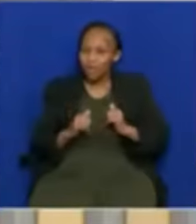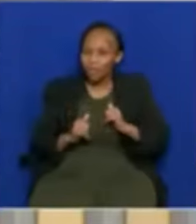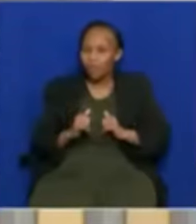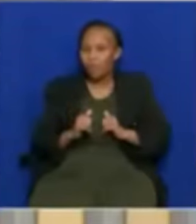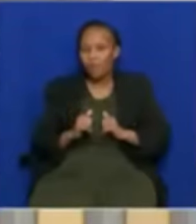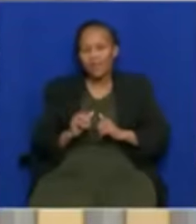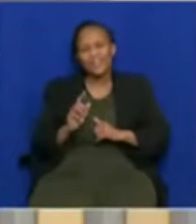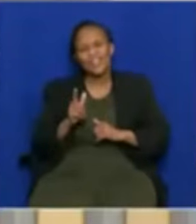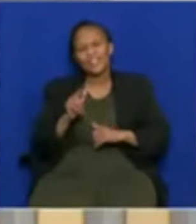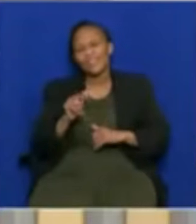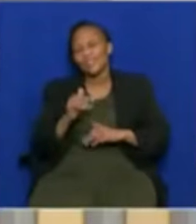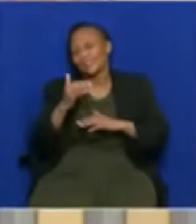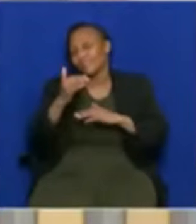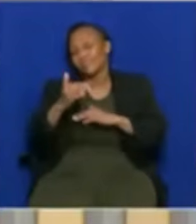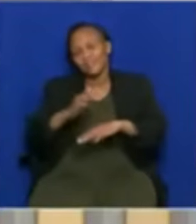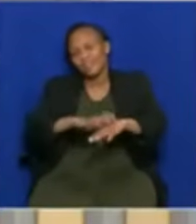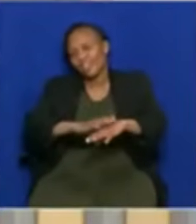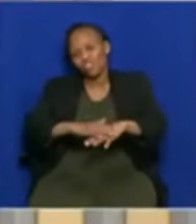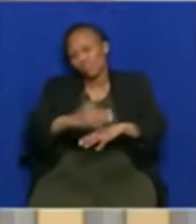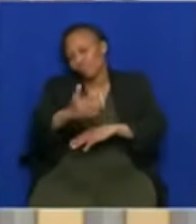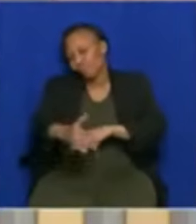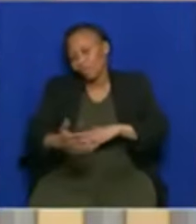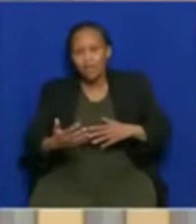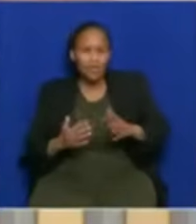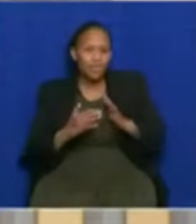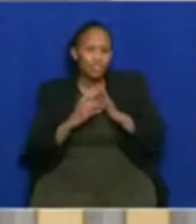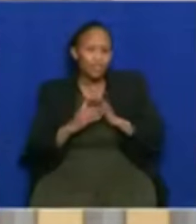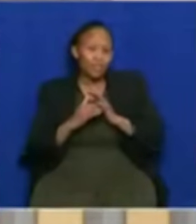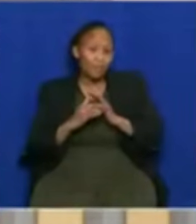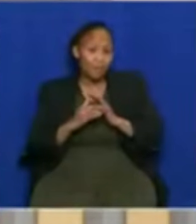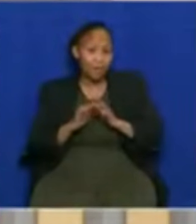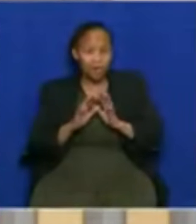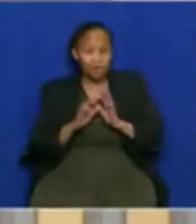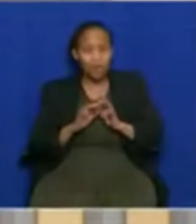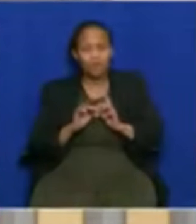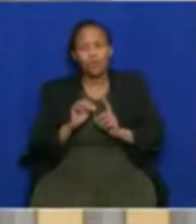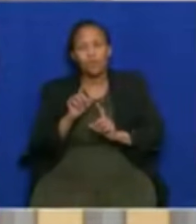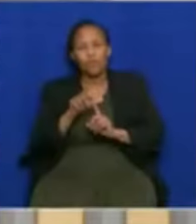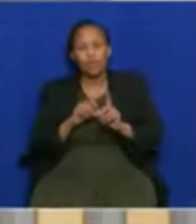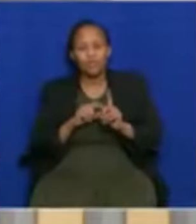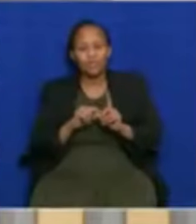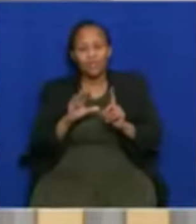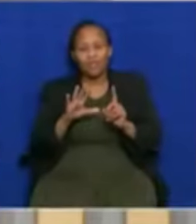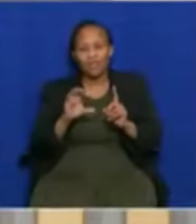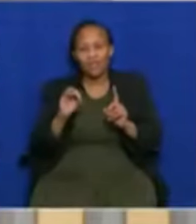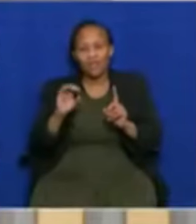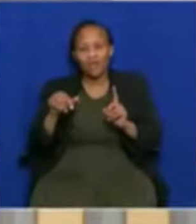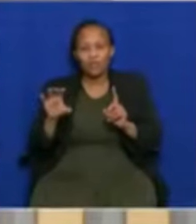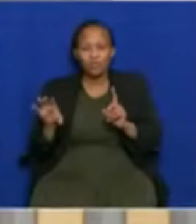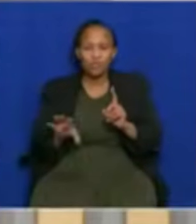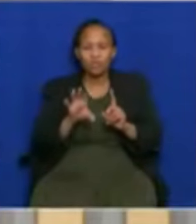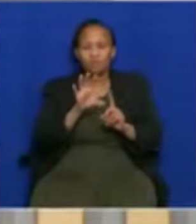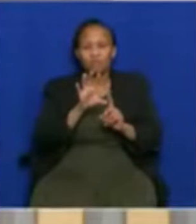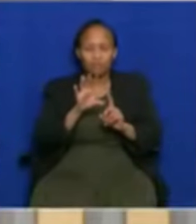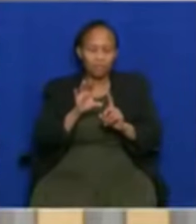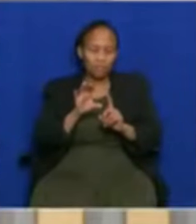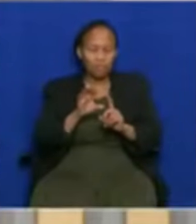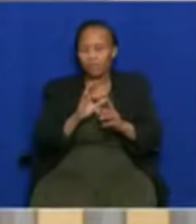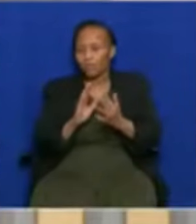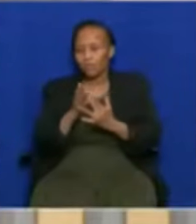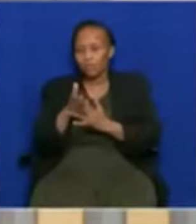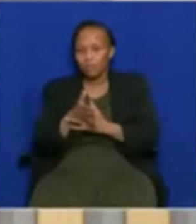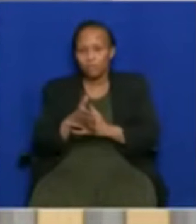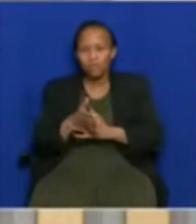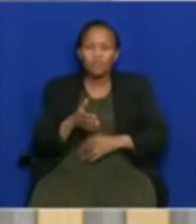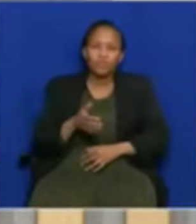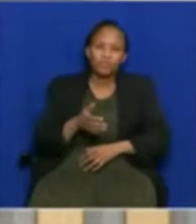an example. You give a person 500 and say, sit there. Yeah, but When I come back to you. Sorry, but that would be, and that's a